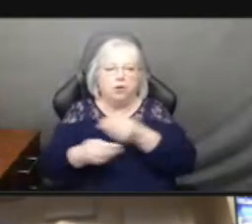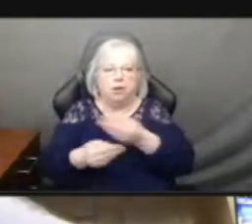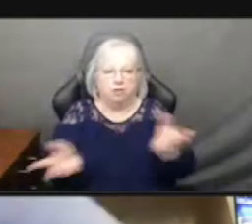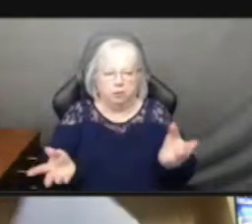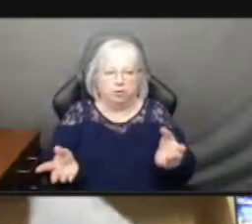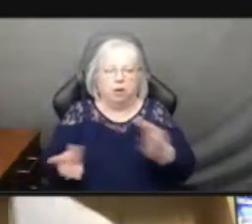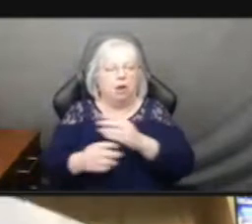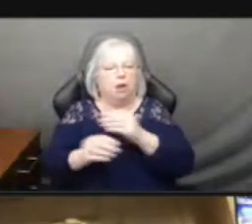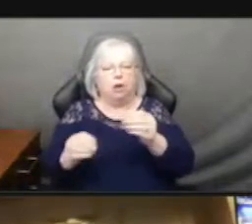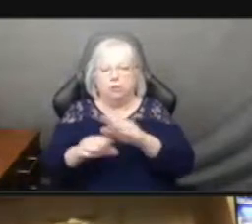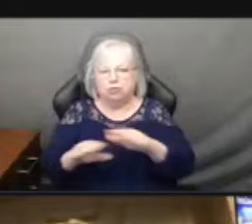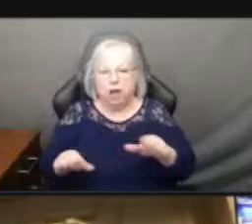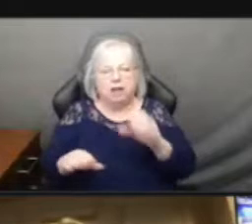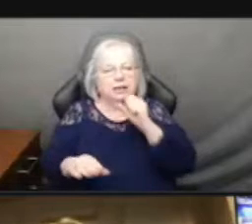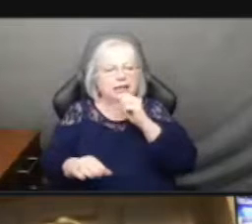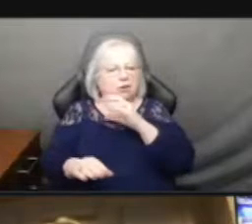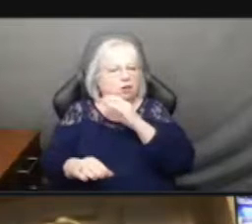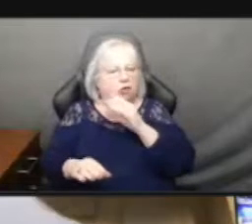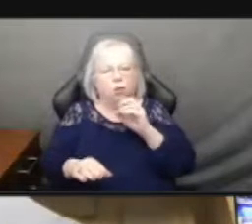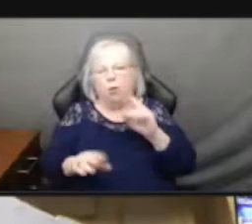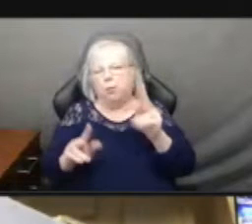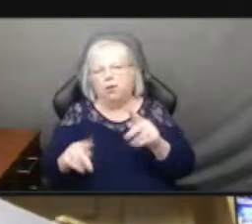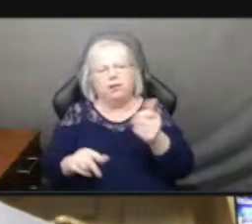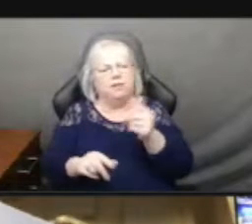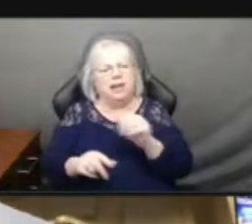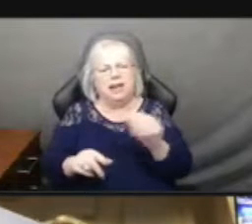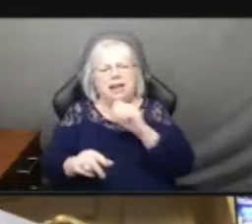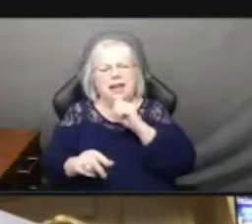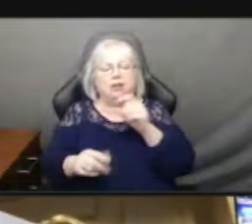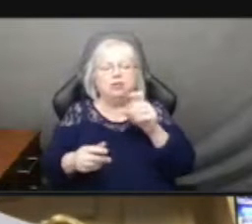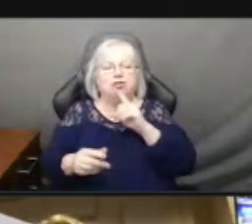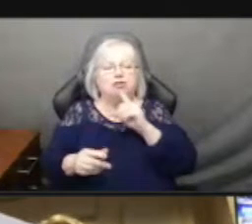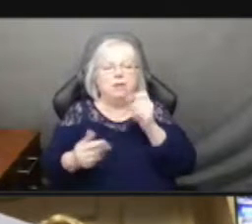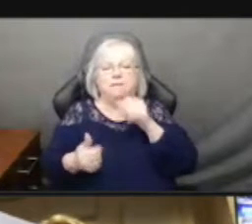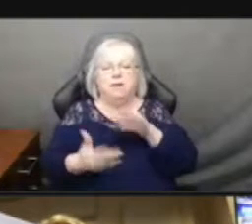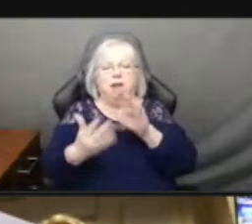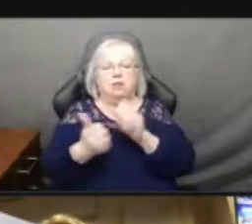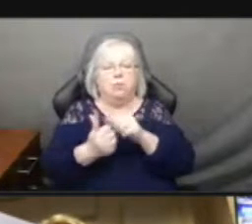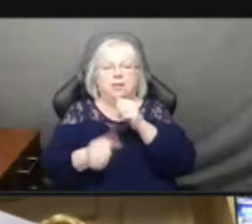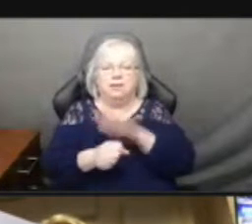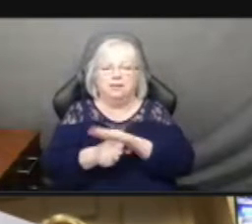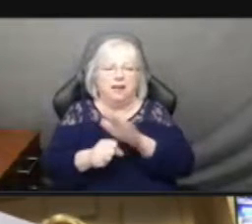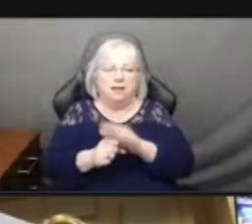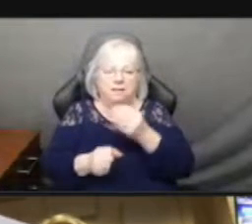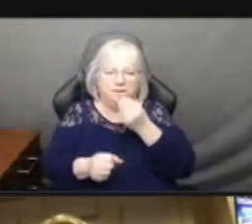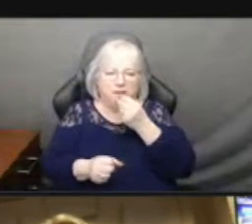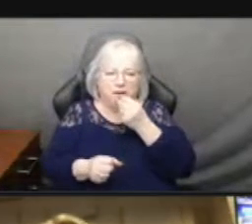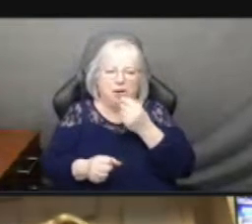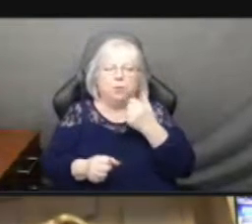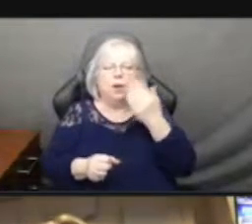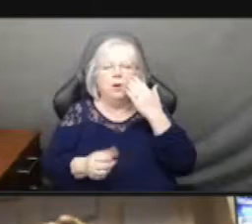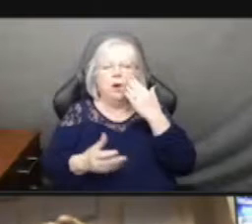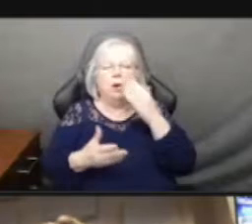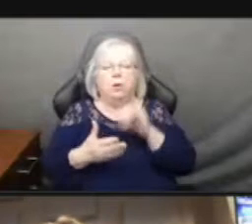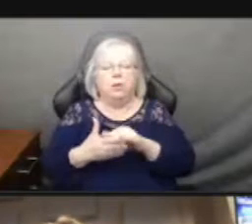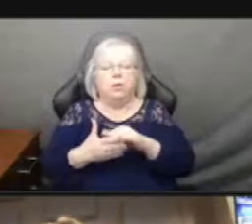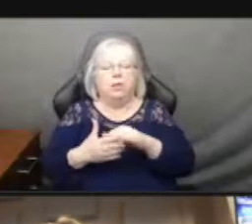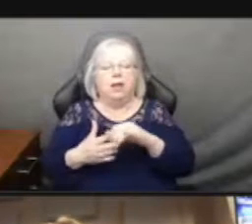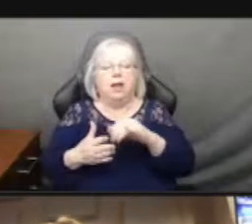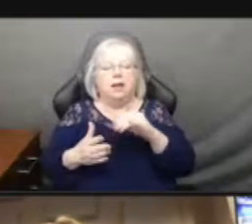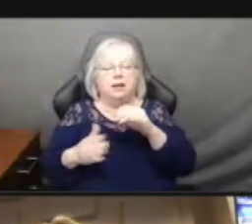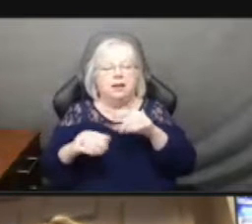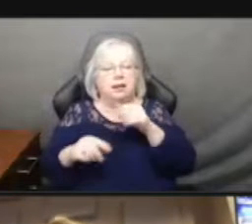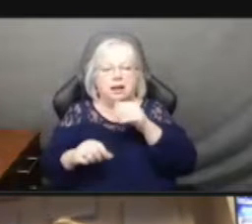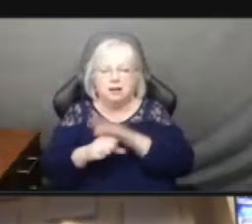senior citizen, or person of any age should be faced with a lack of food, and we know that food insecurity has detrimental impacts to developmental